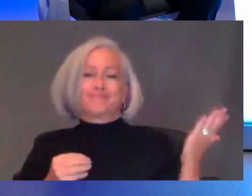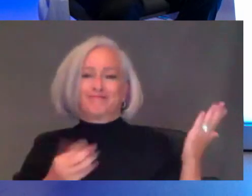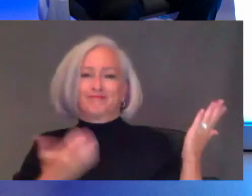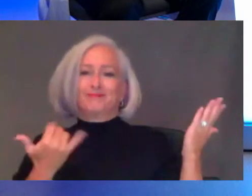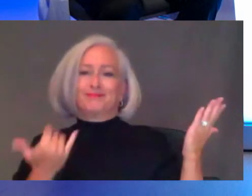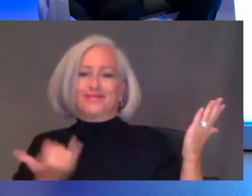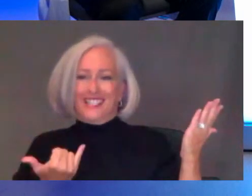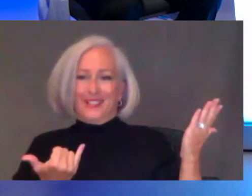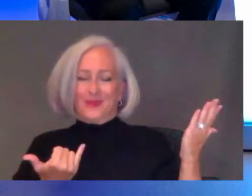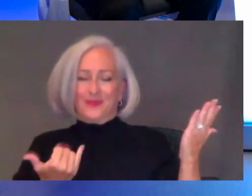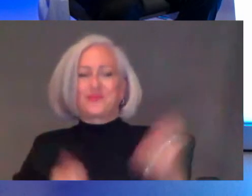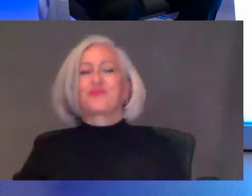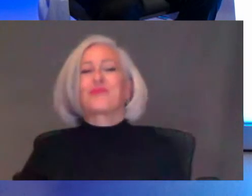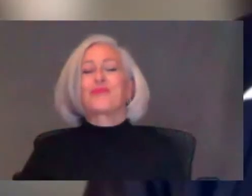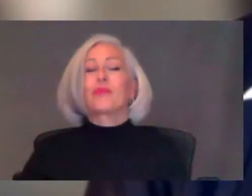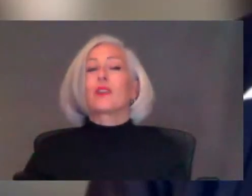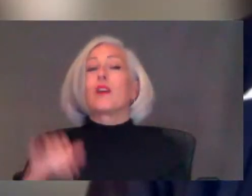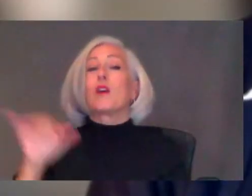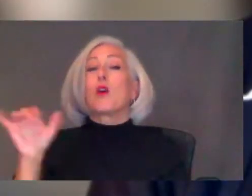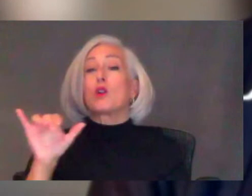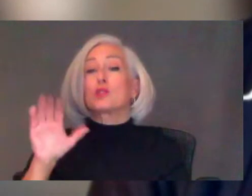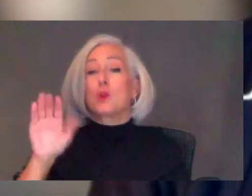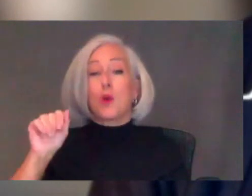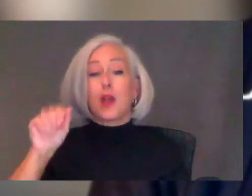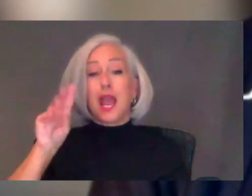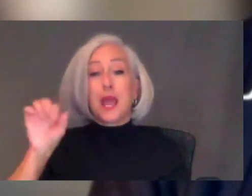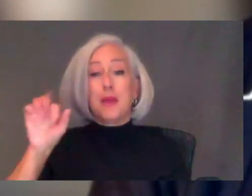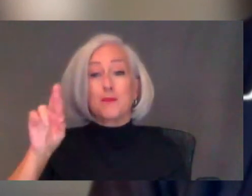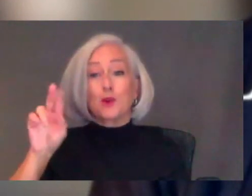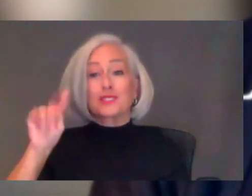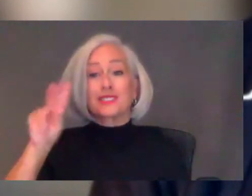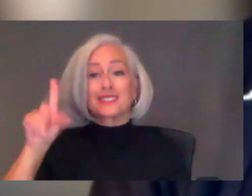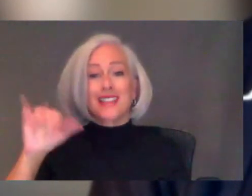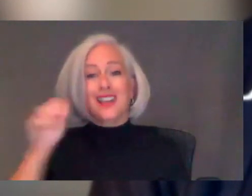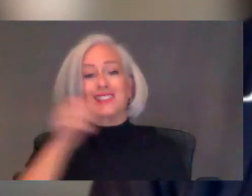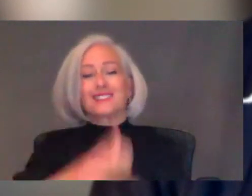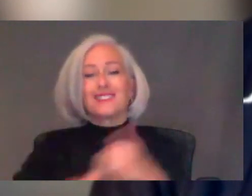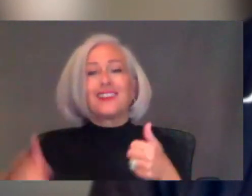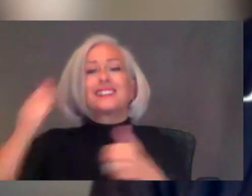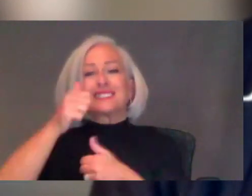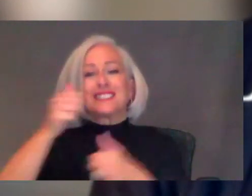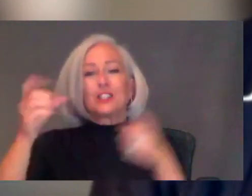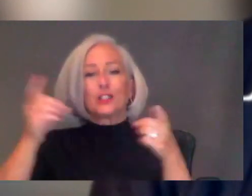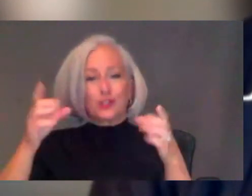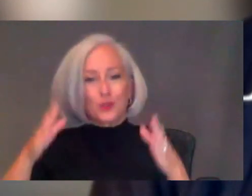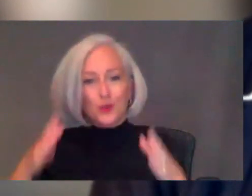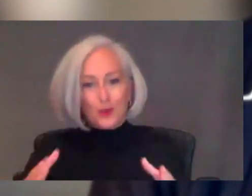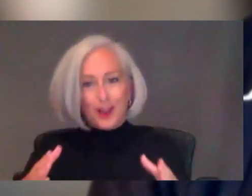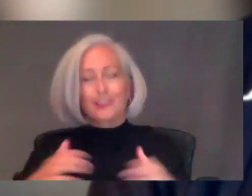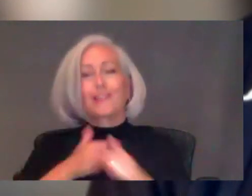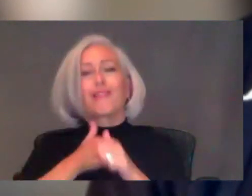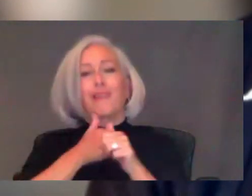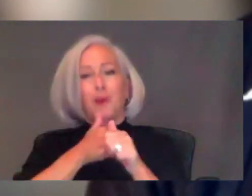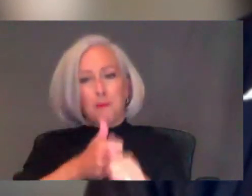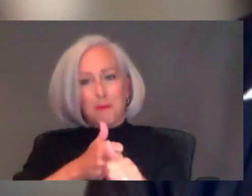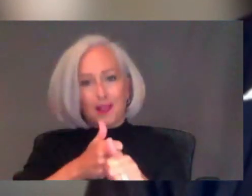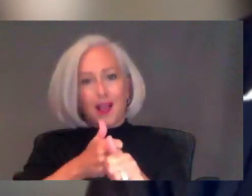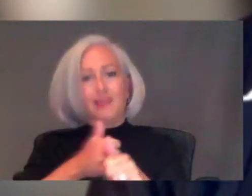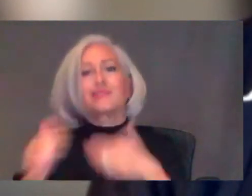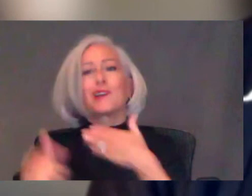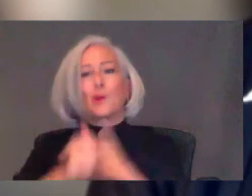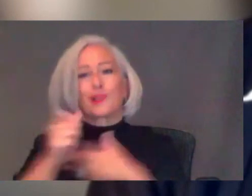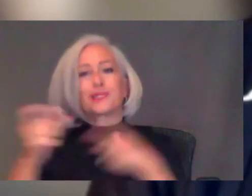best. Everyone loves Amber. Okay. I know. She's one of those people who you like. Anytime we get a little bit of trouble, or we have it's like the joint commissions coming in, where's